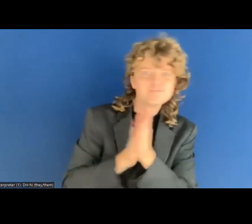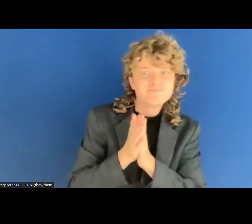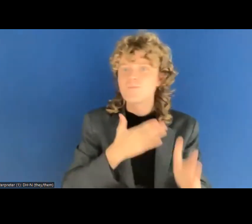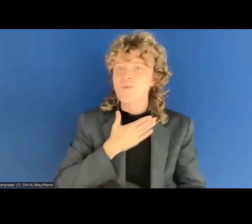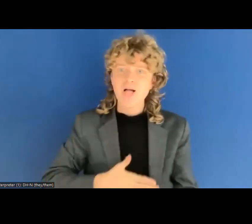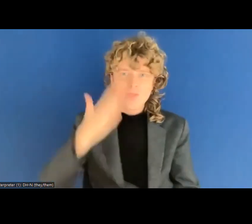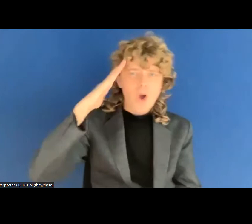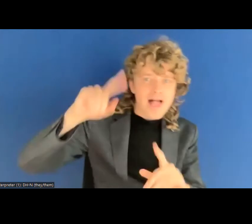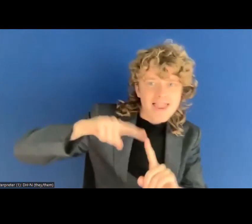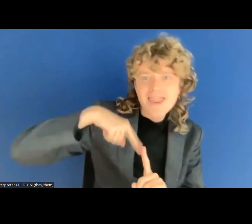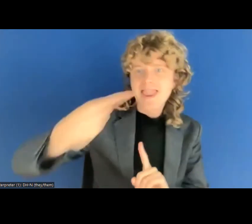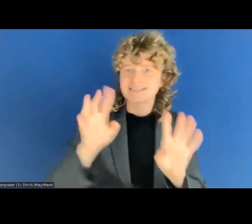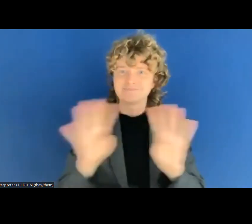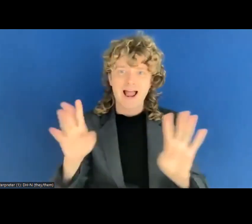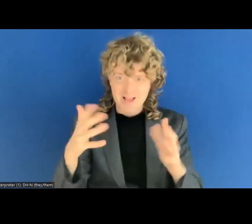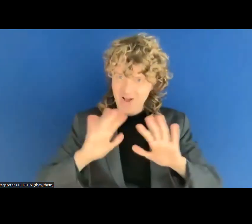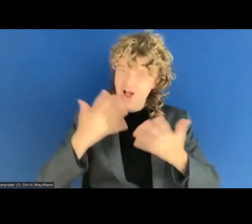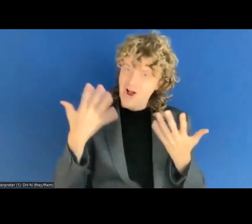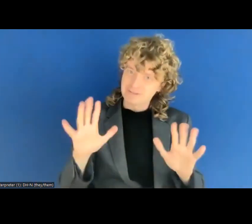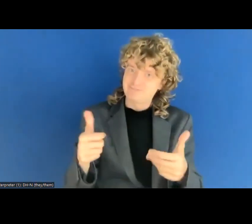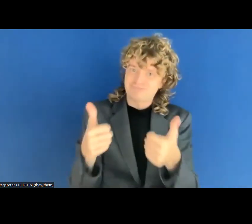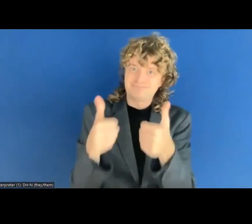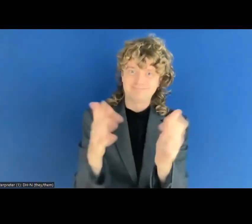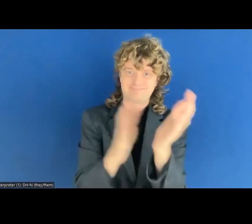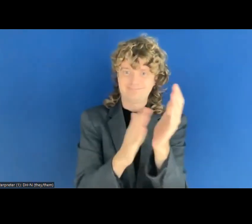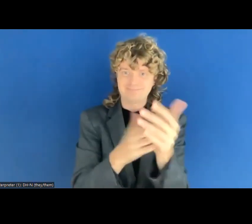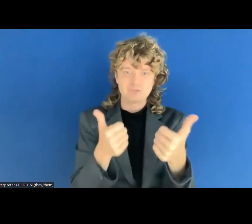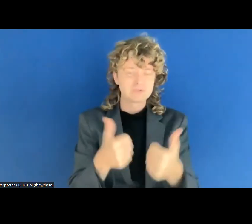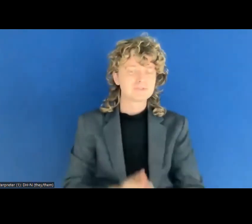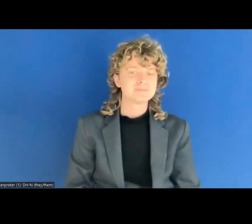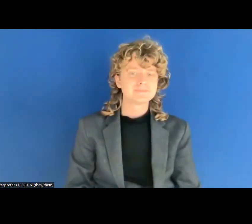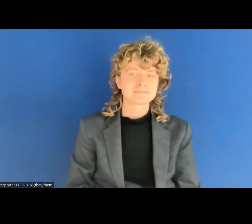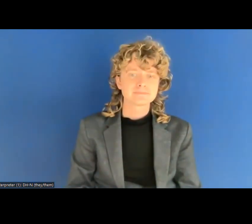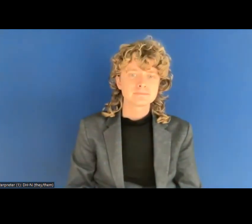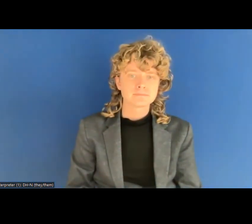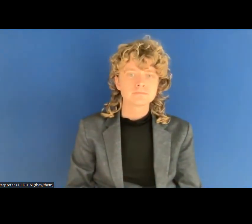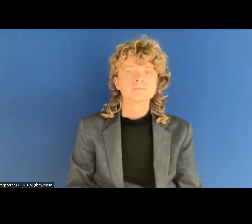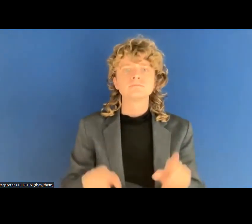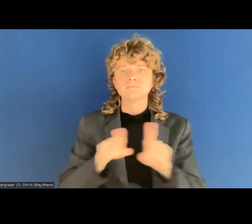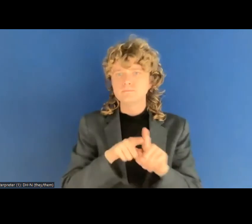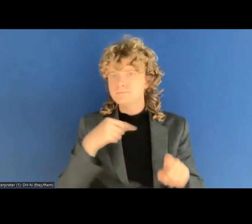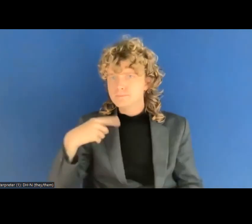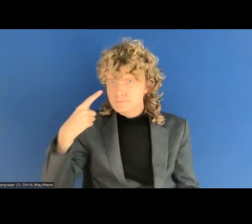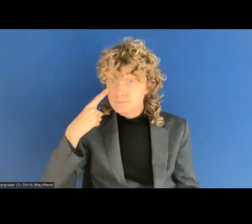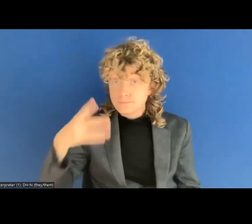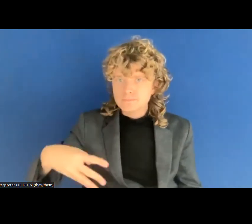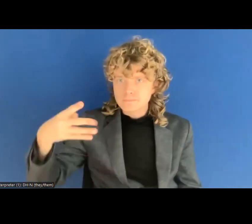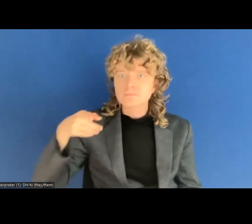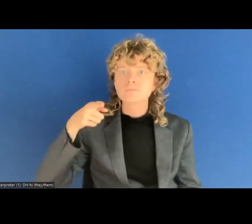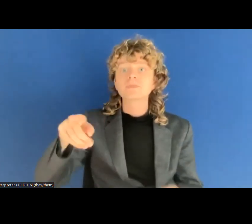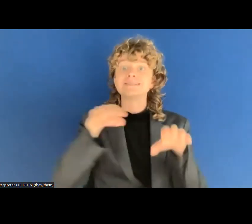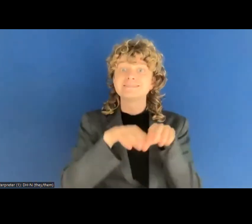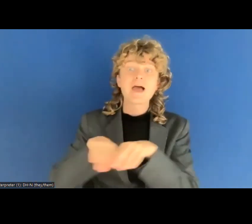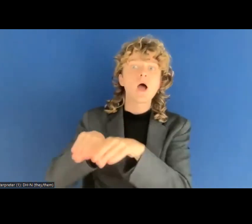from in the chat as well. It's difficult to read in two places. So standards should be followed up by easy language, illustrated